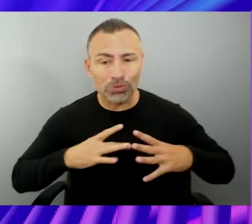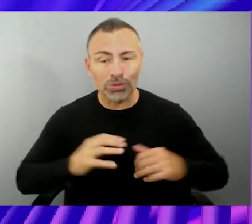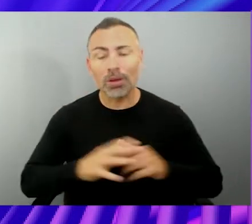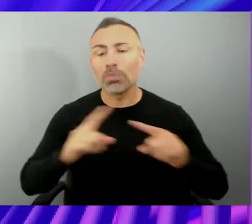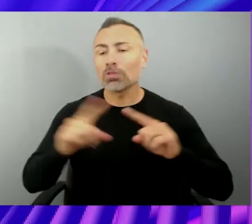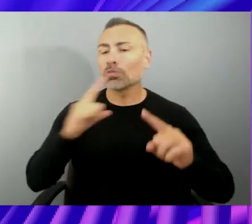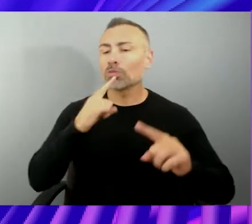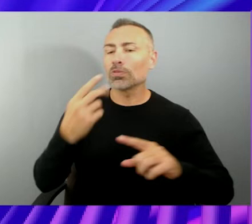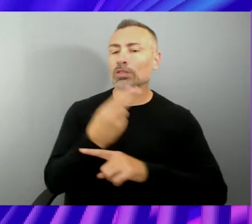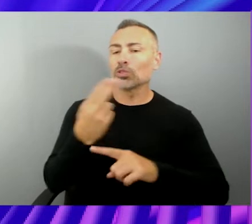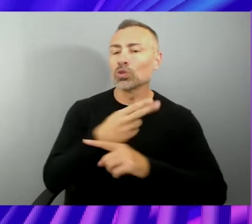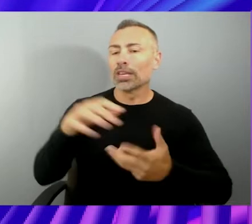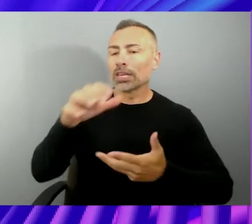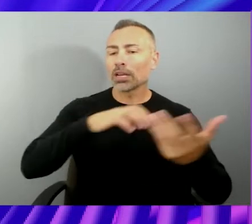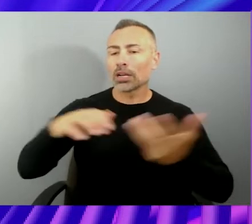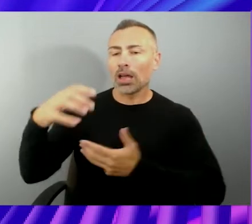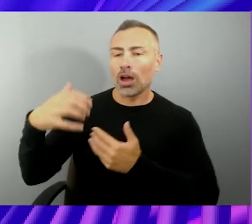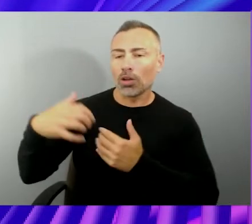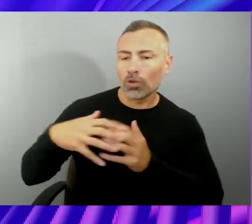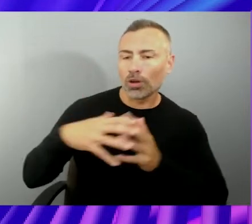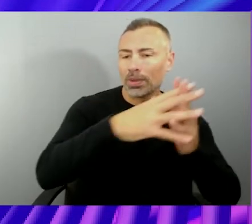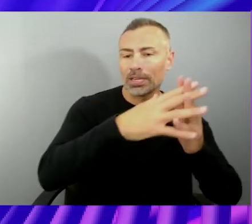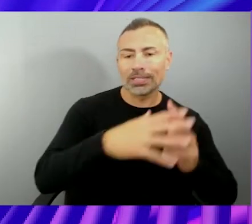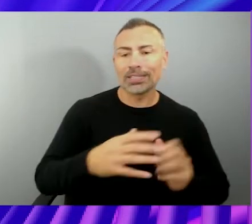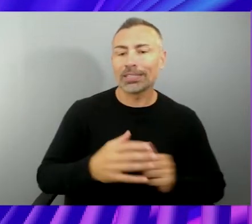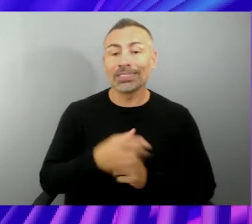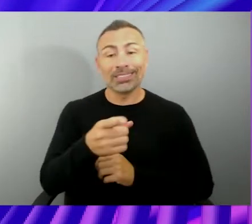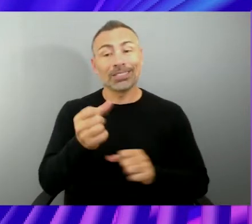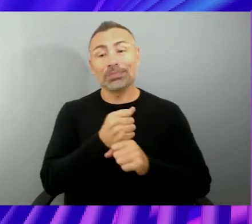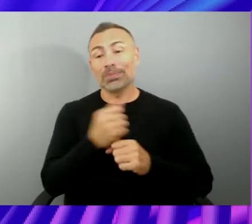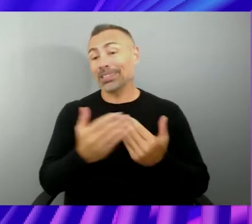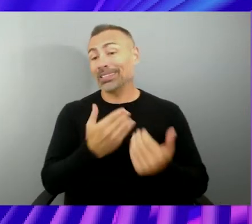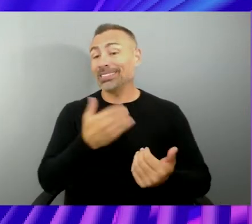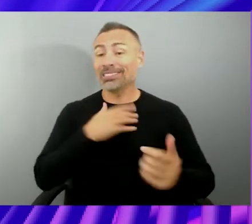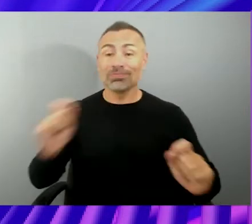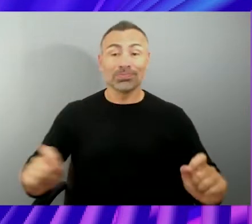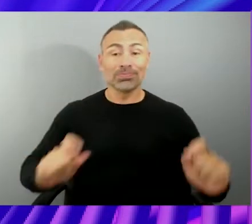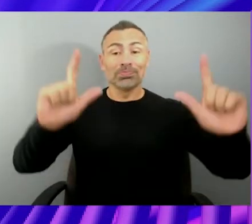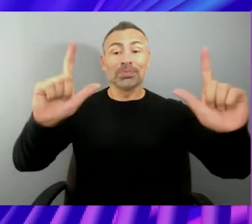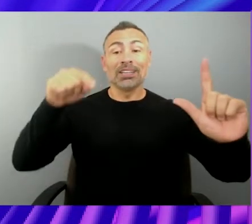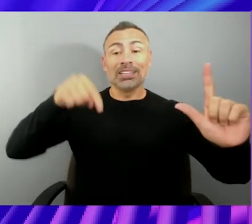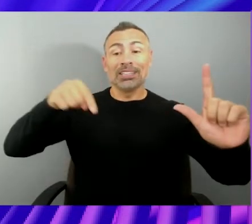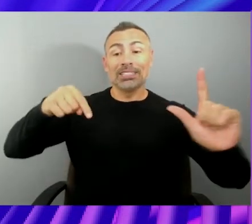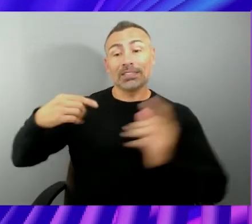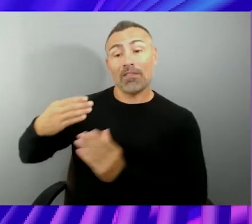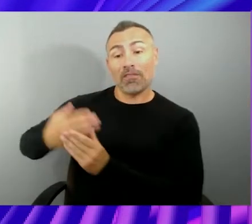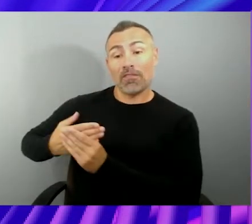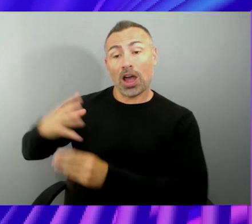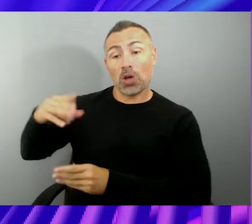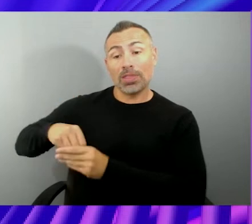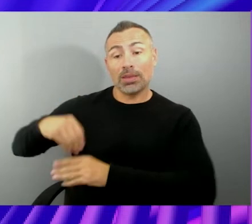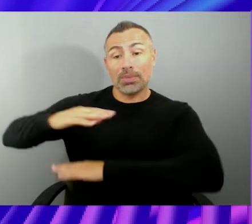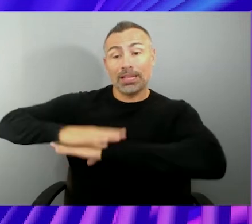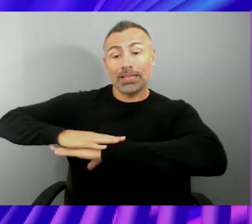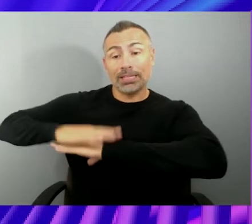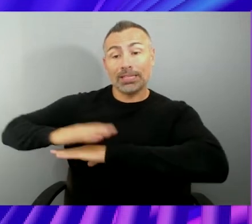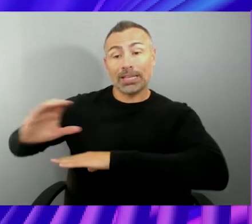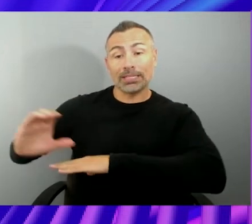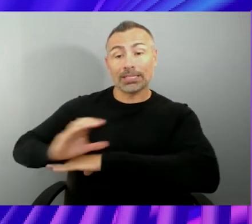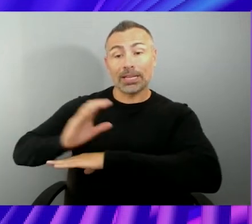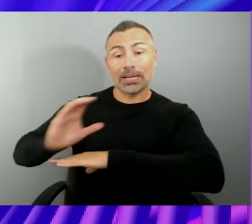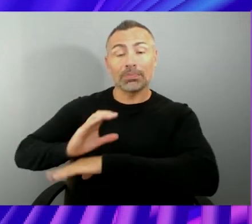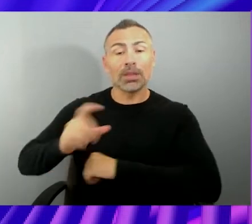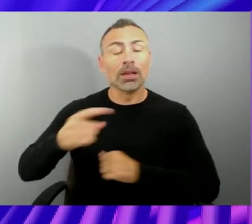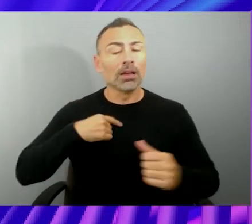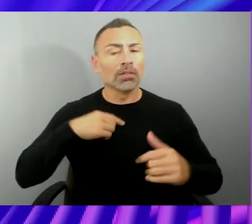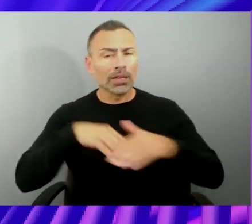already just spun this up. All it is a file from my desktop. If I go into my management console real quick, I just go